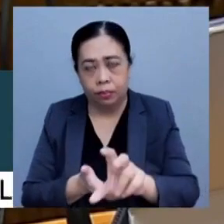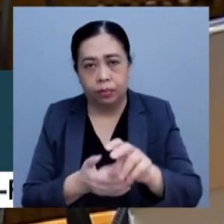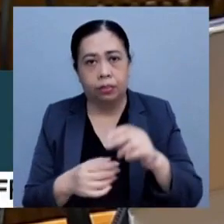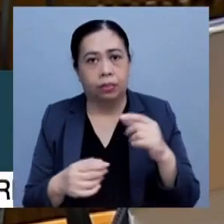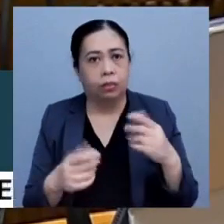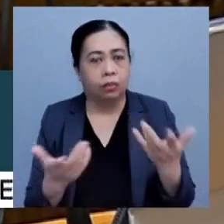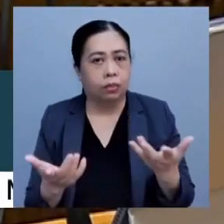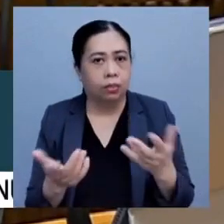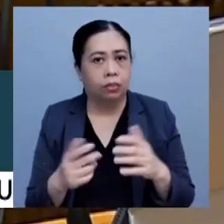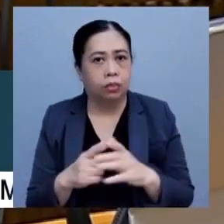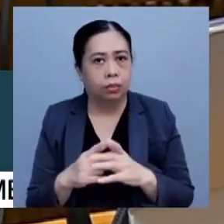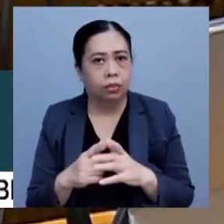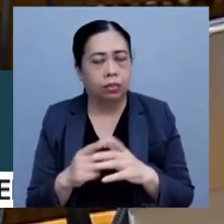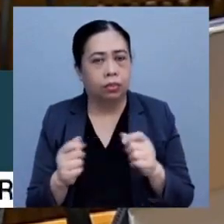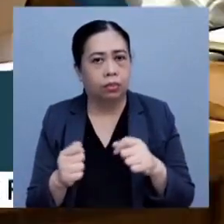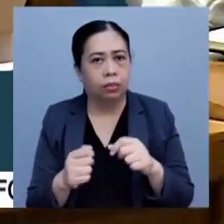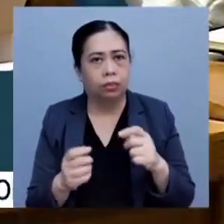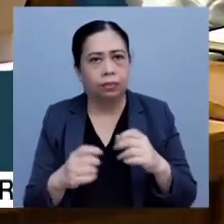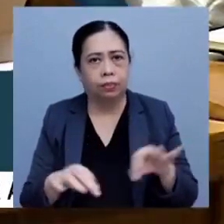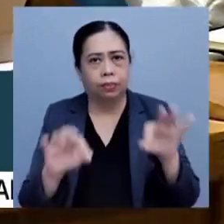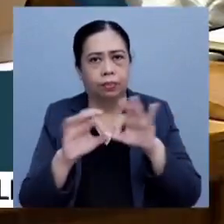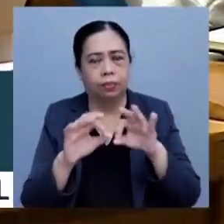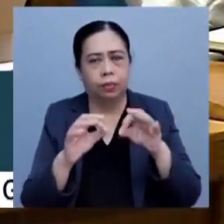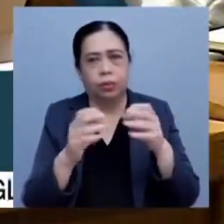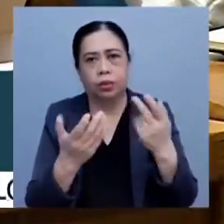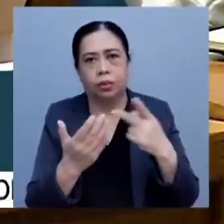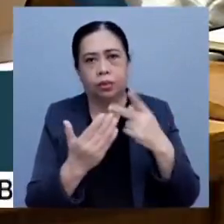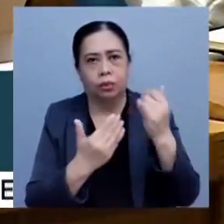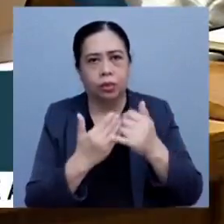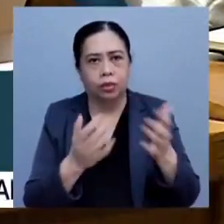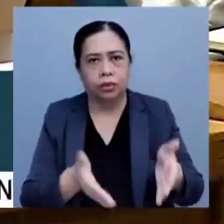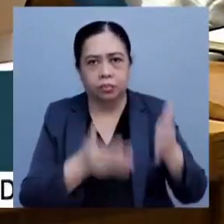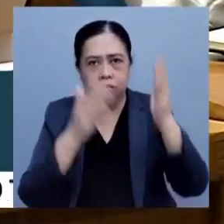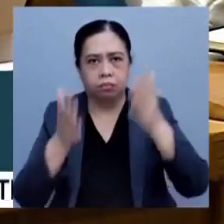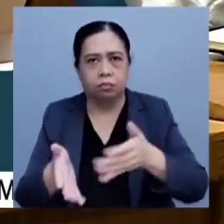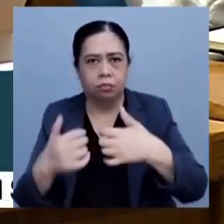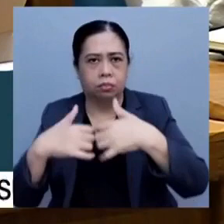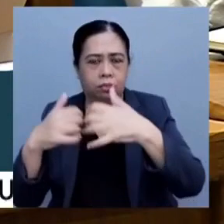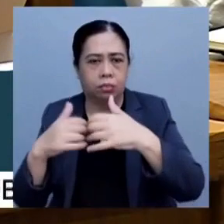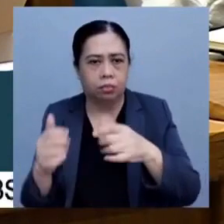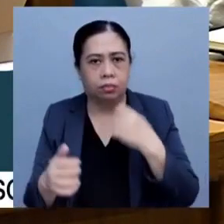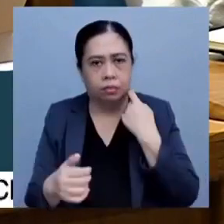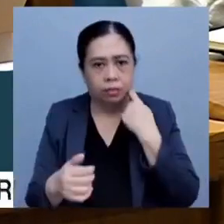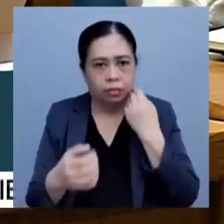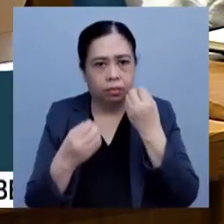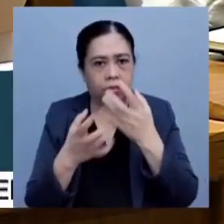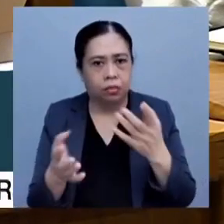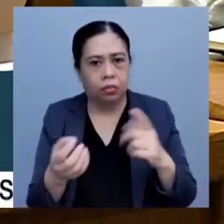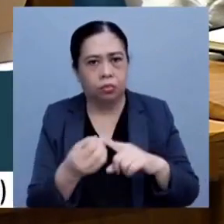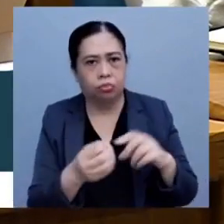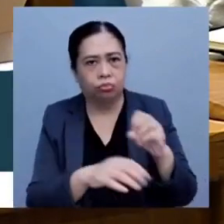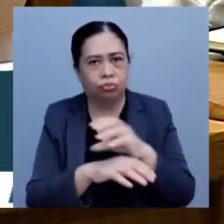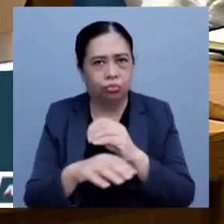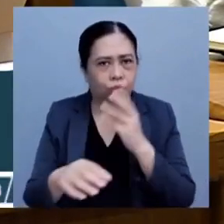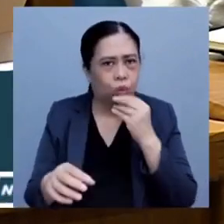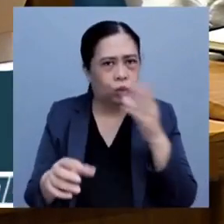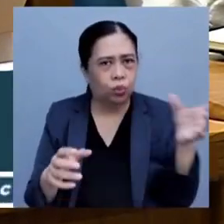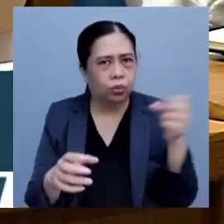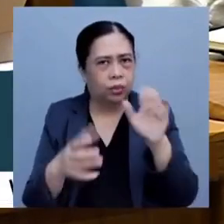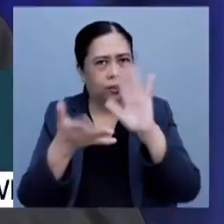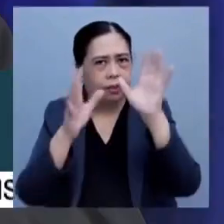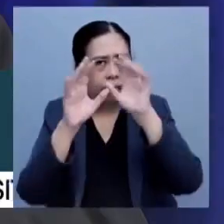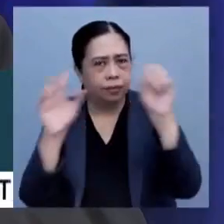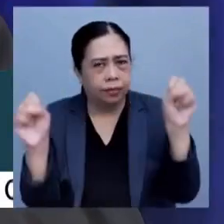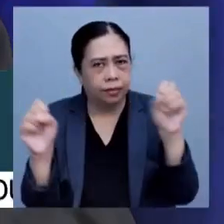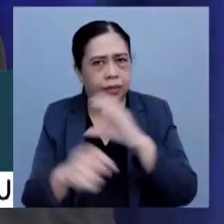its investments on flagship infrastructure projects. Earlier, he put to rest rumors he was being eyed to become the president and